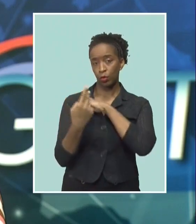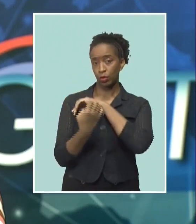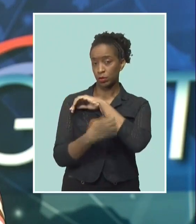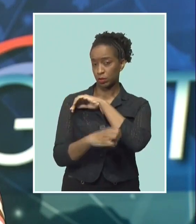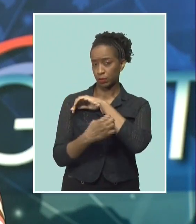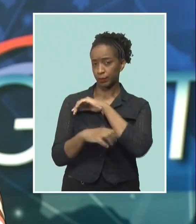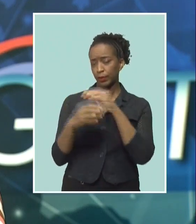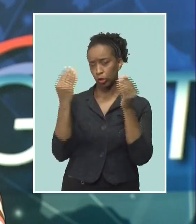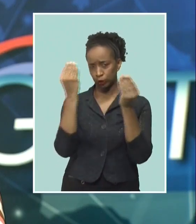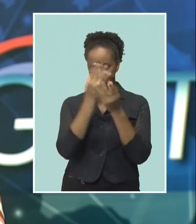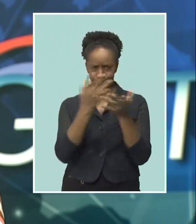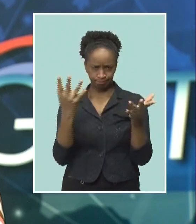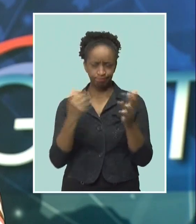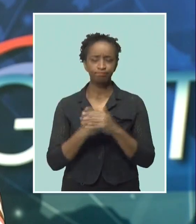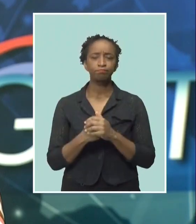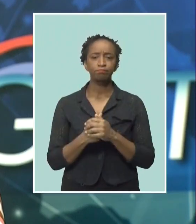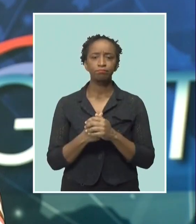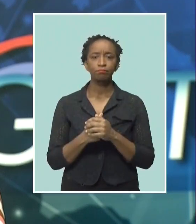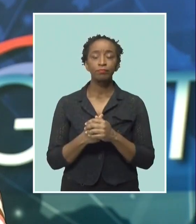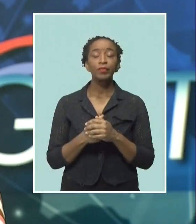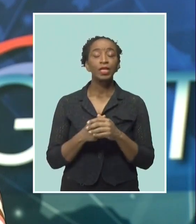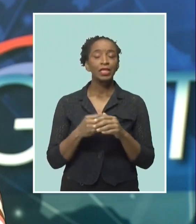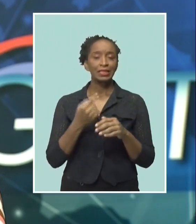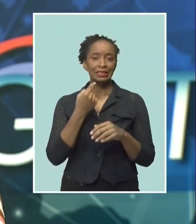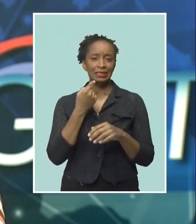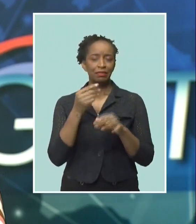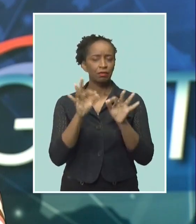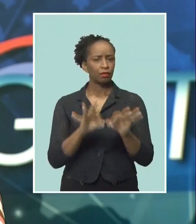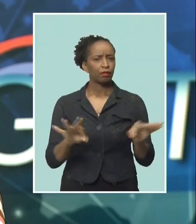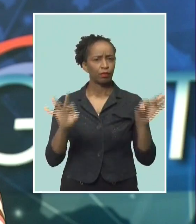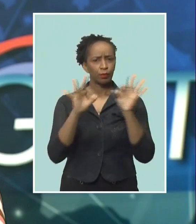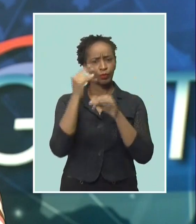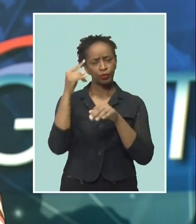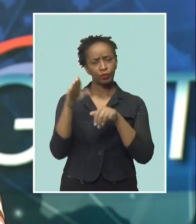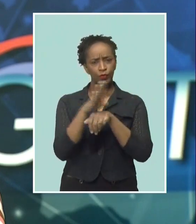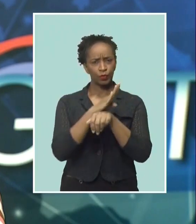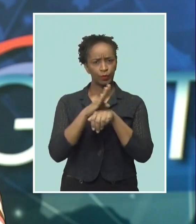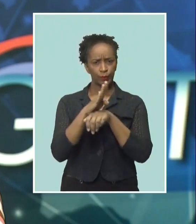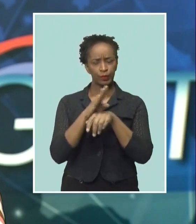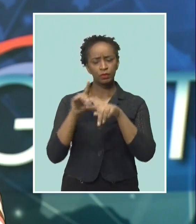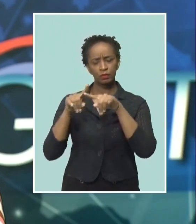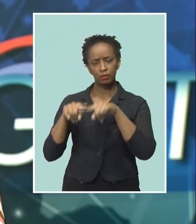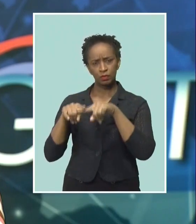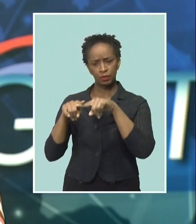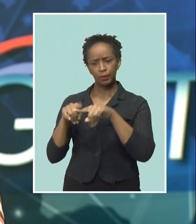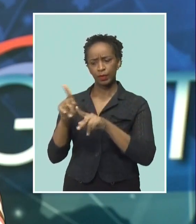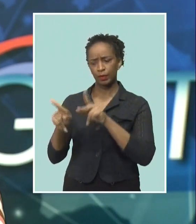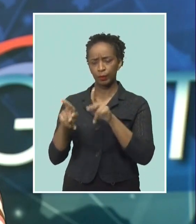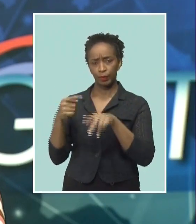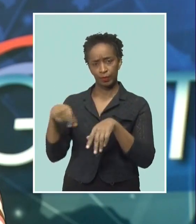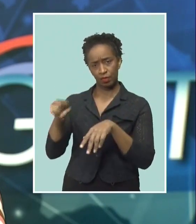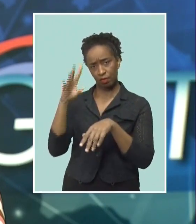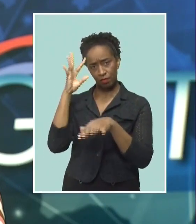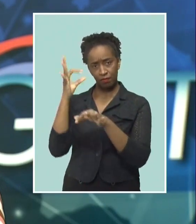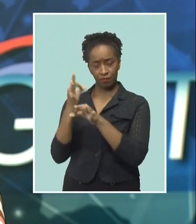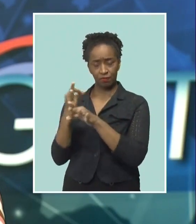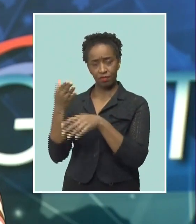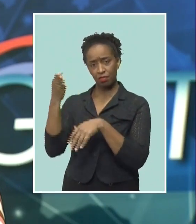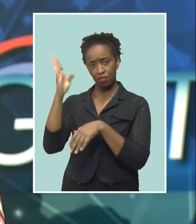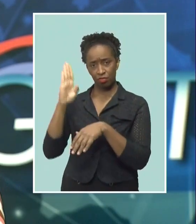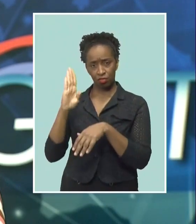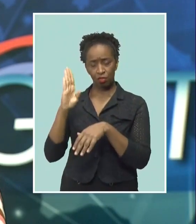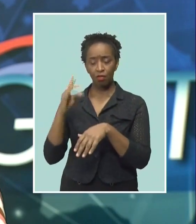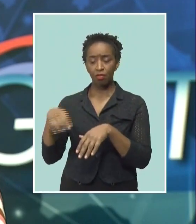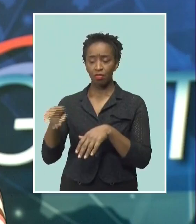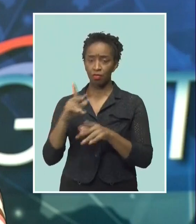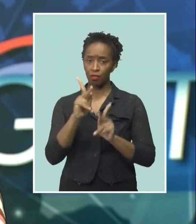is depending on people who have values, those who value life, people's dignity and other property while looking after each